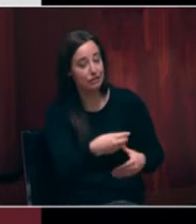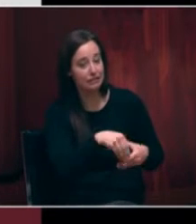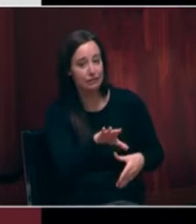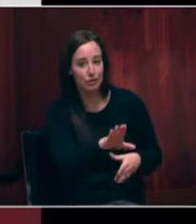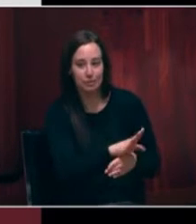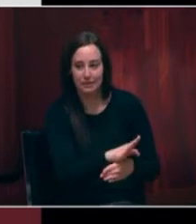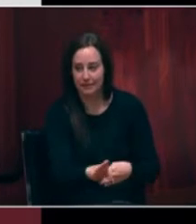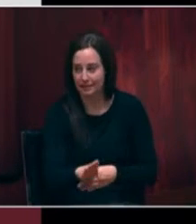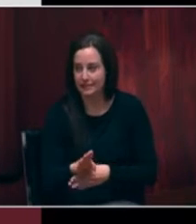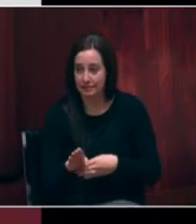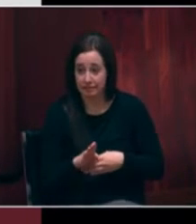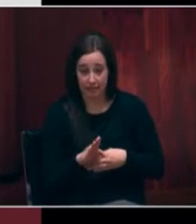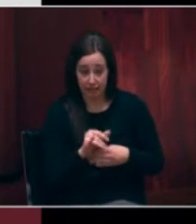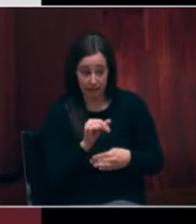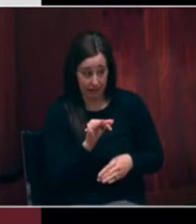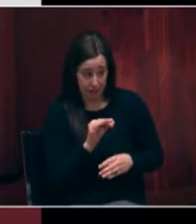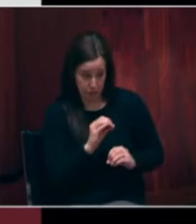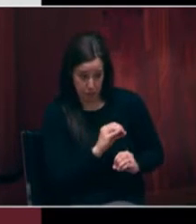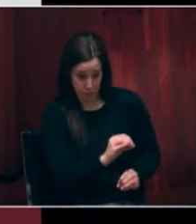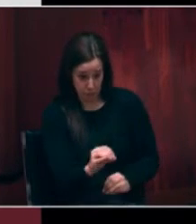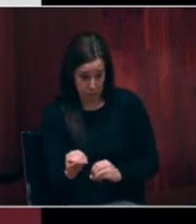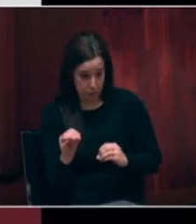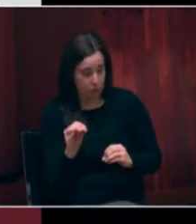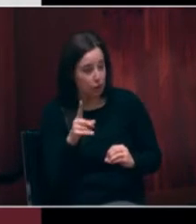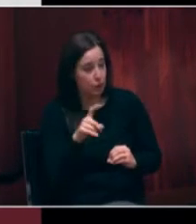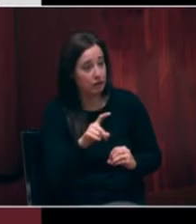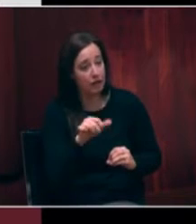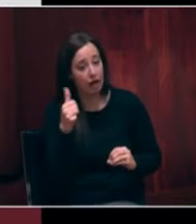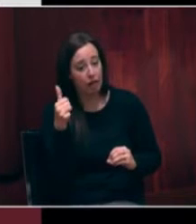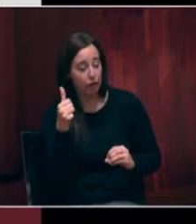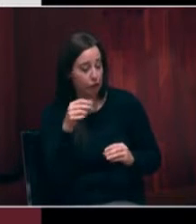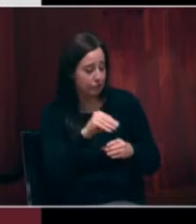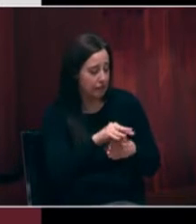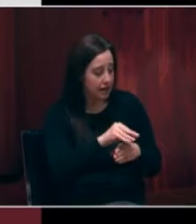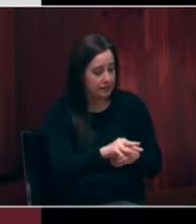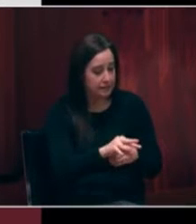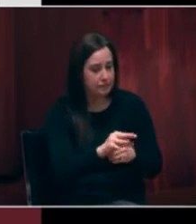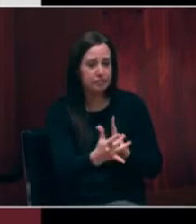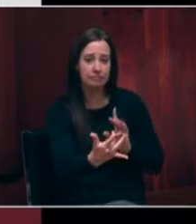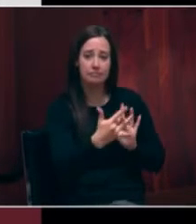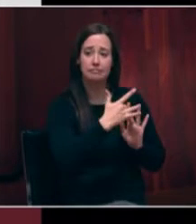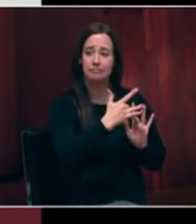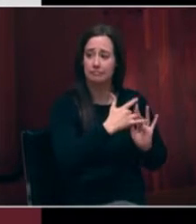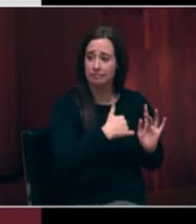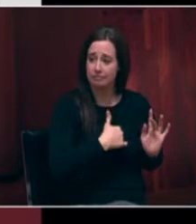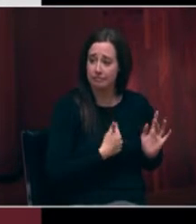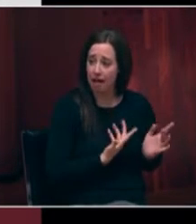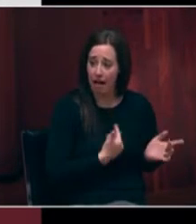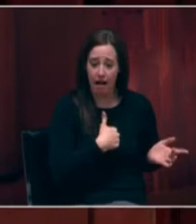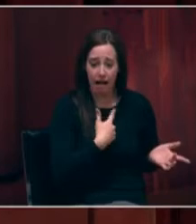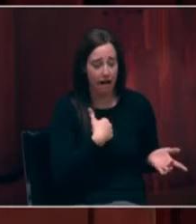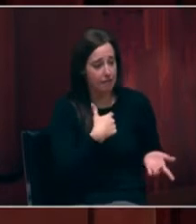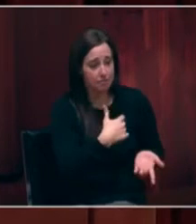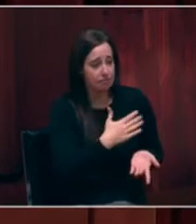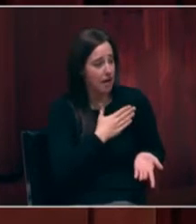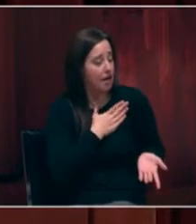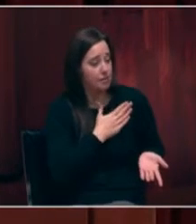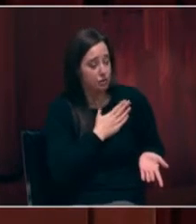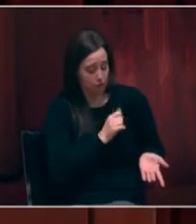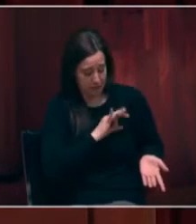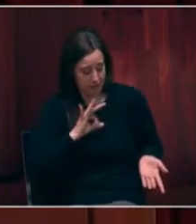that talent or you're looking for other guidance, you can always reach out to me. Happy to have our staff work with you directly